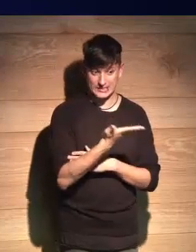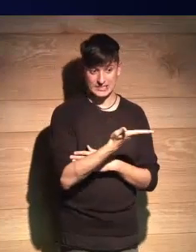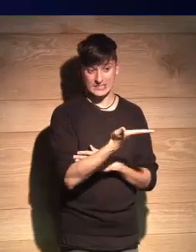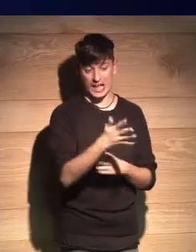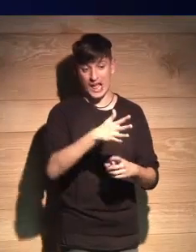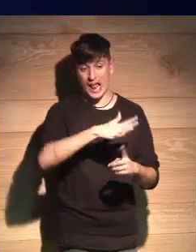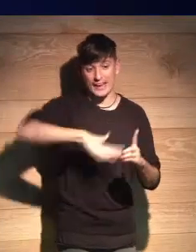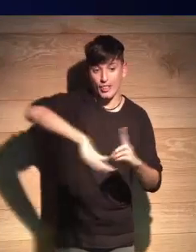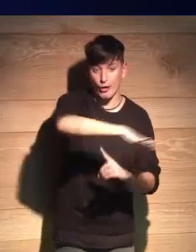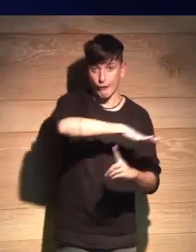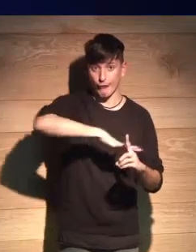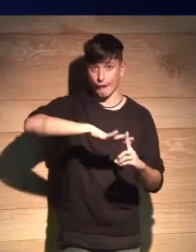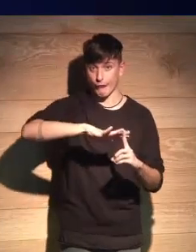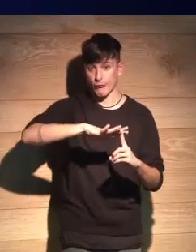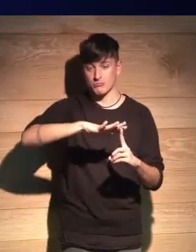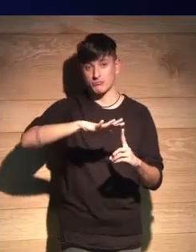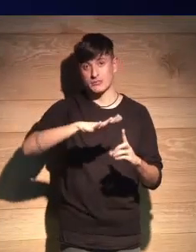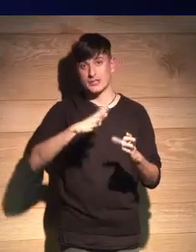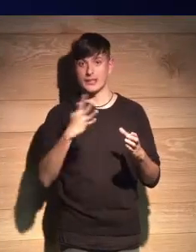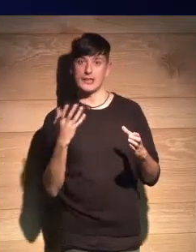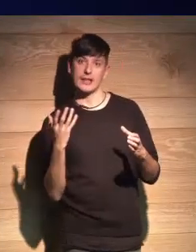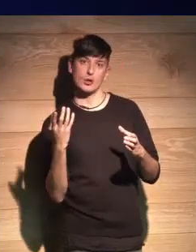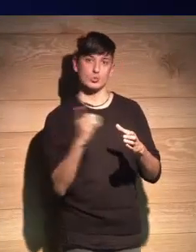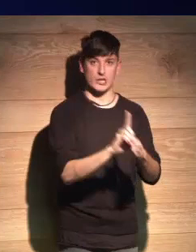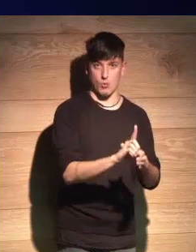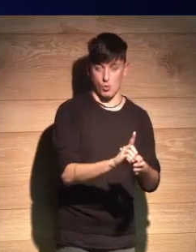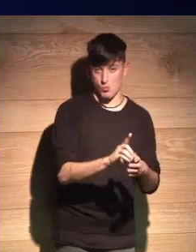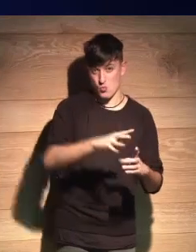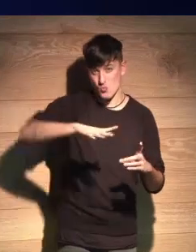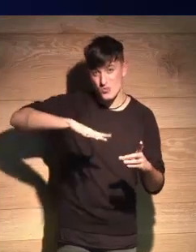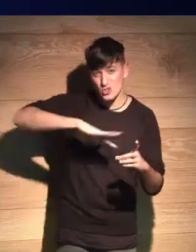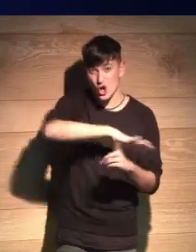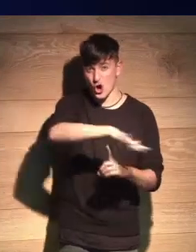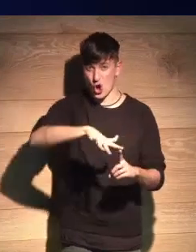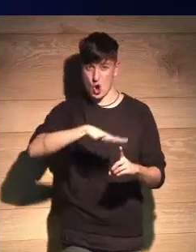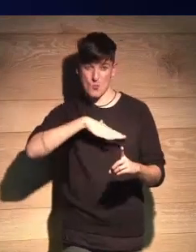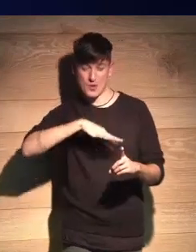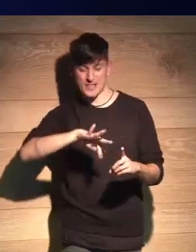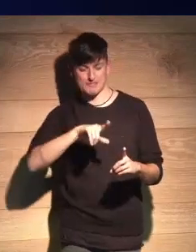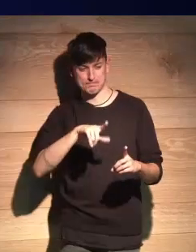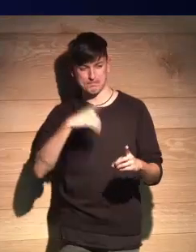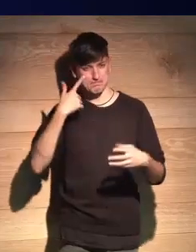create around you an inclusive environment, an environment